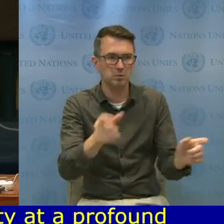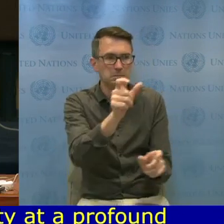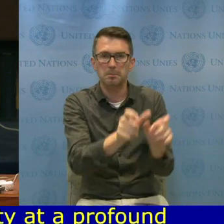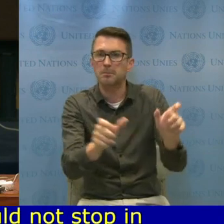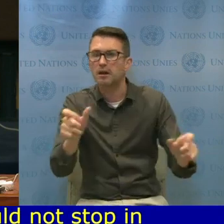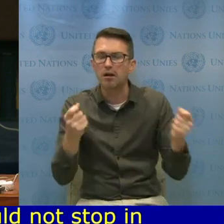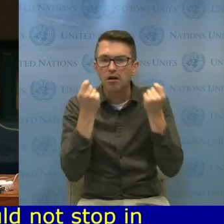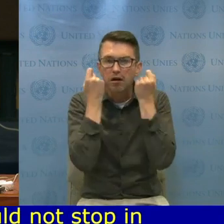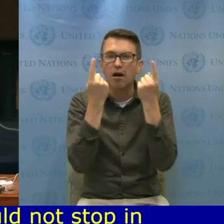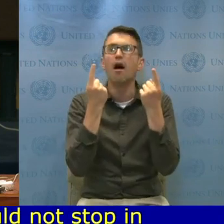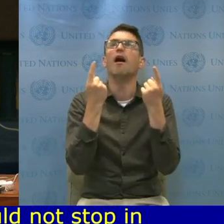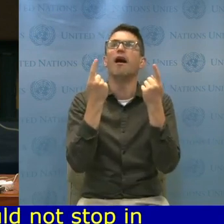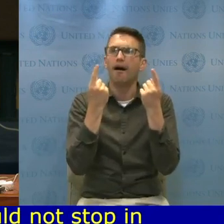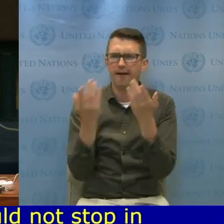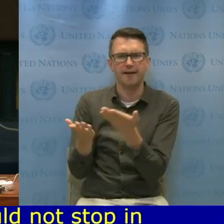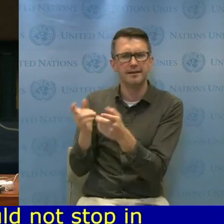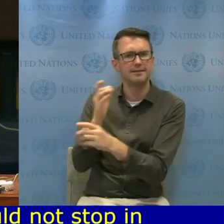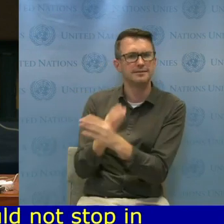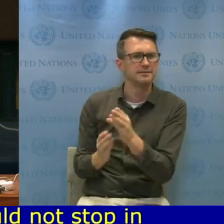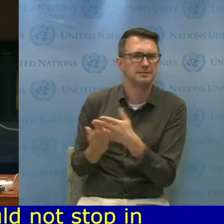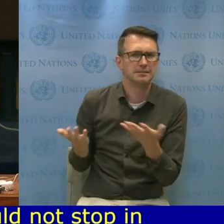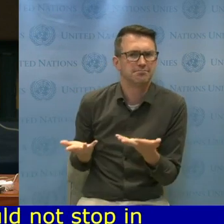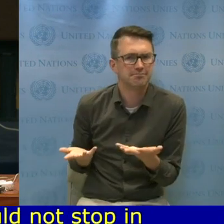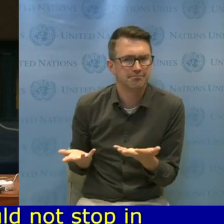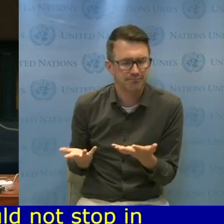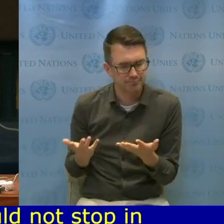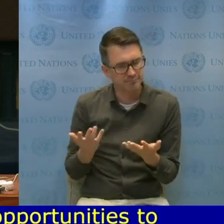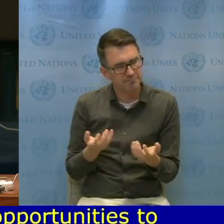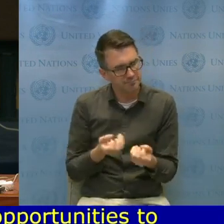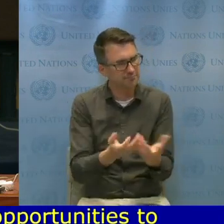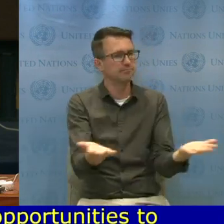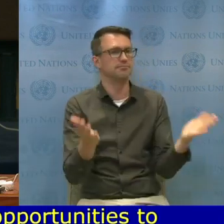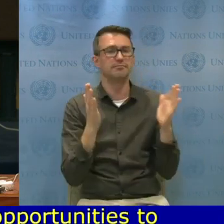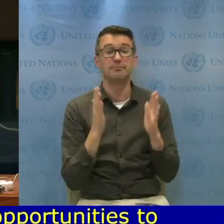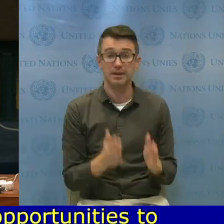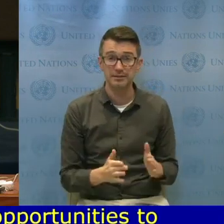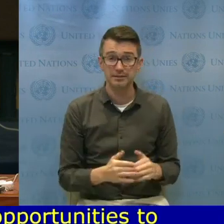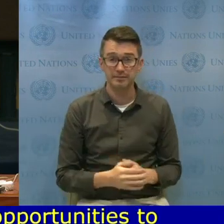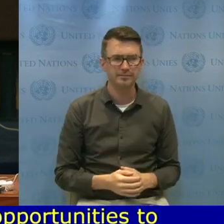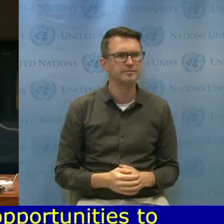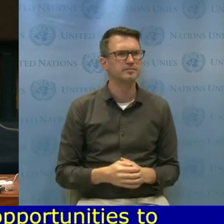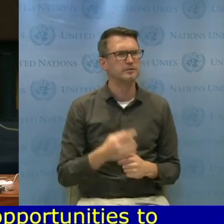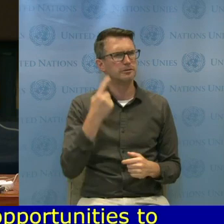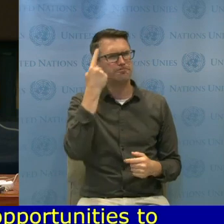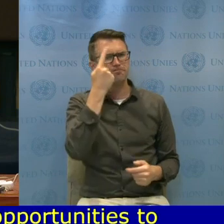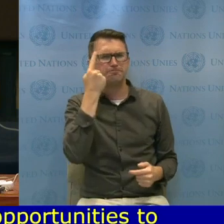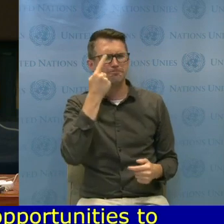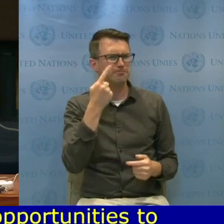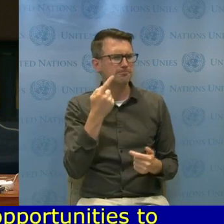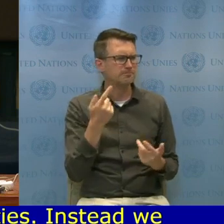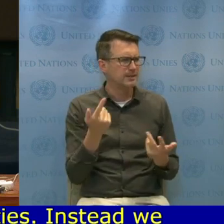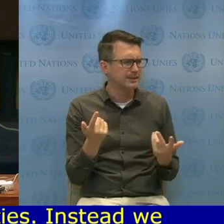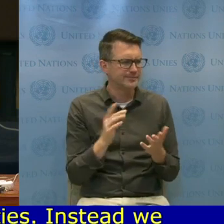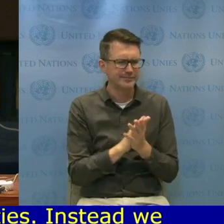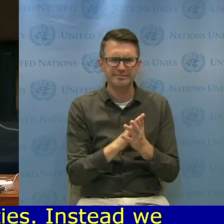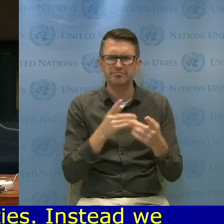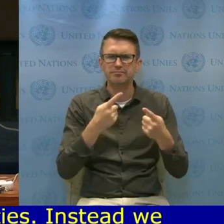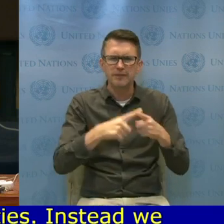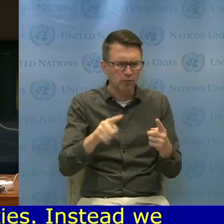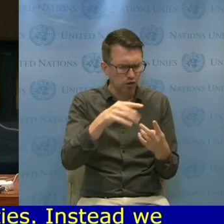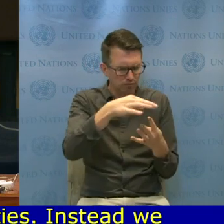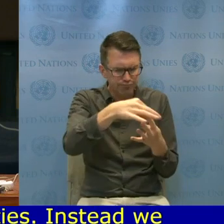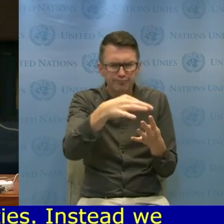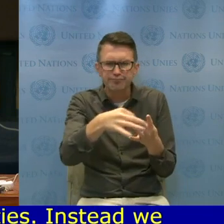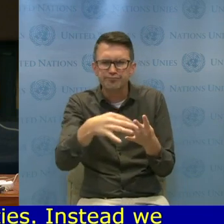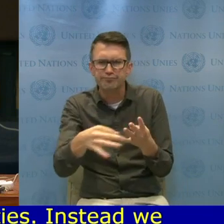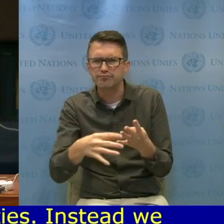should raise the question, the perspective from which from which persons without disabilities look at